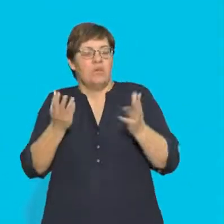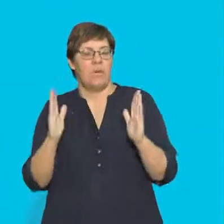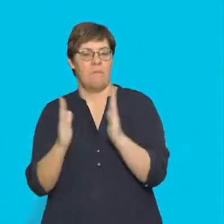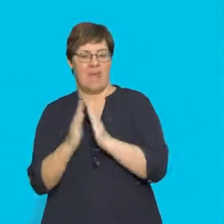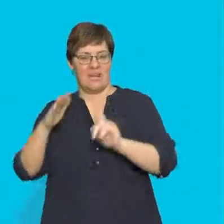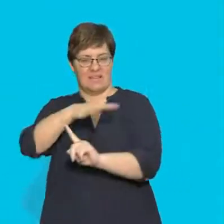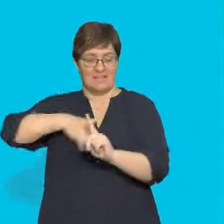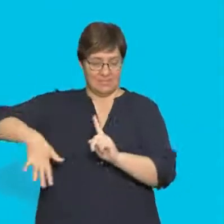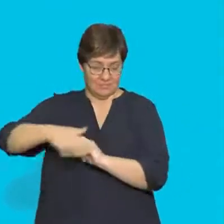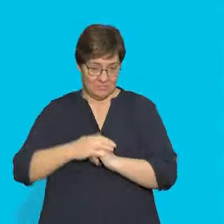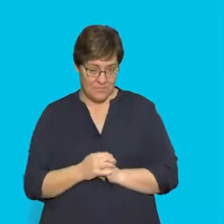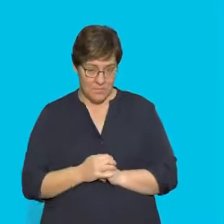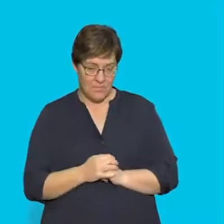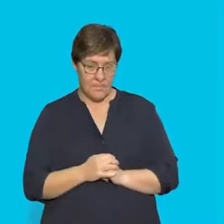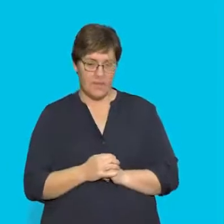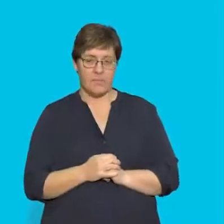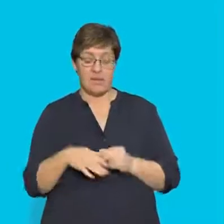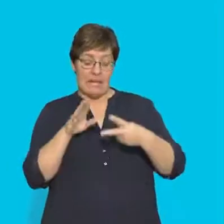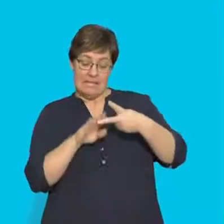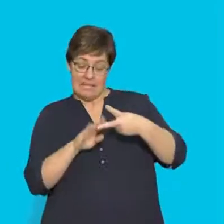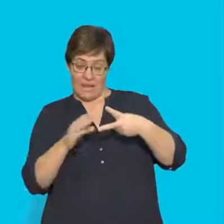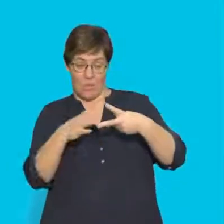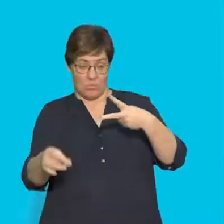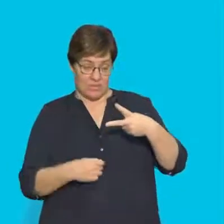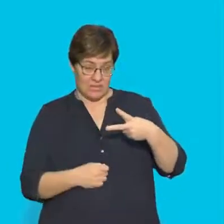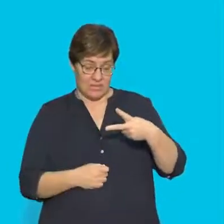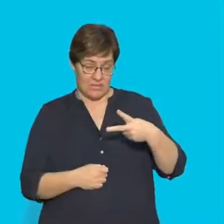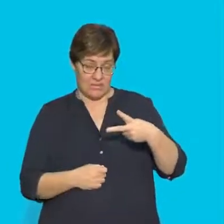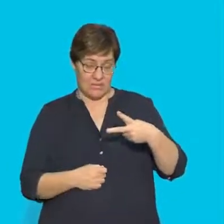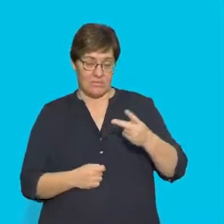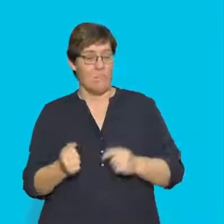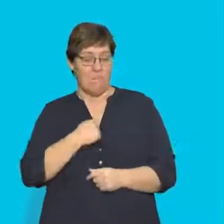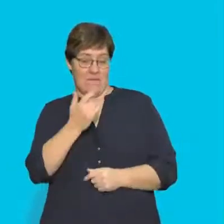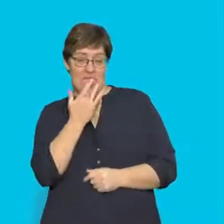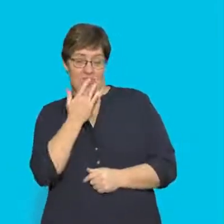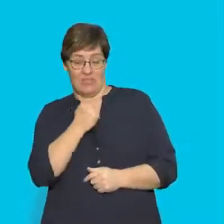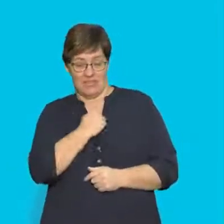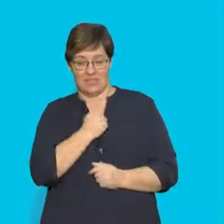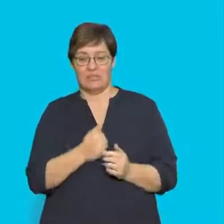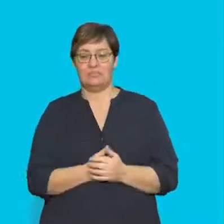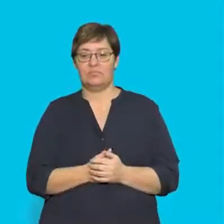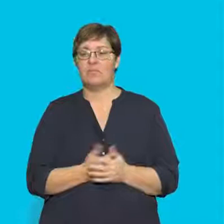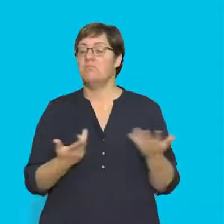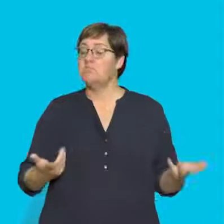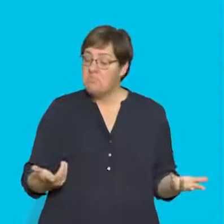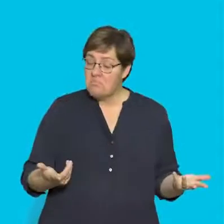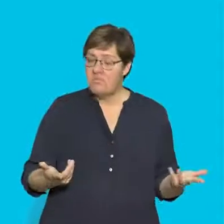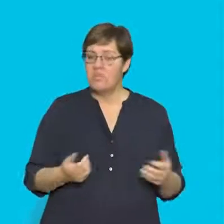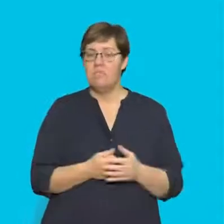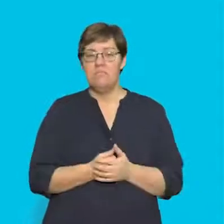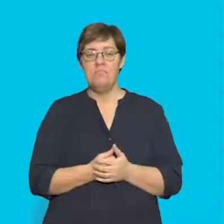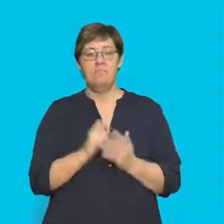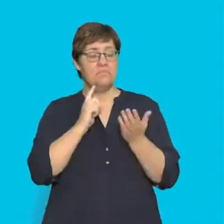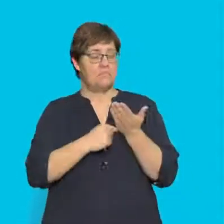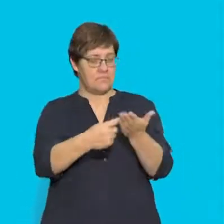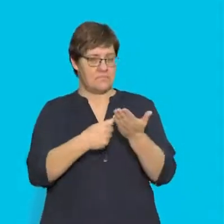However, there's a second option, and it's my favorite one, which says let's rather start talking about